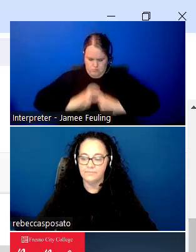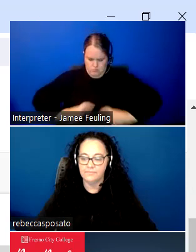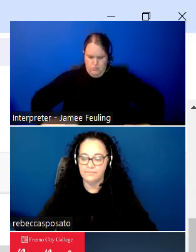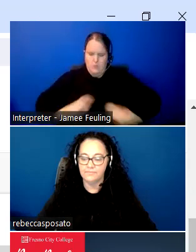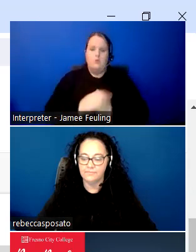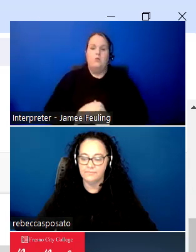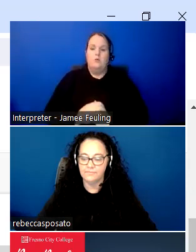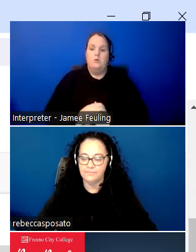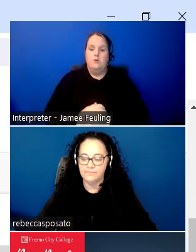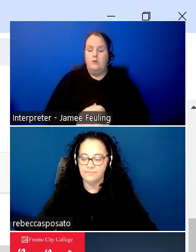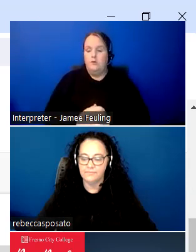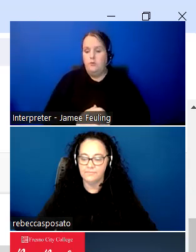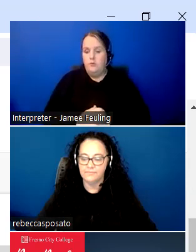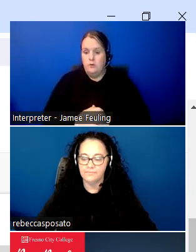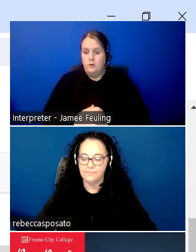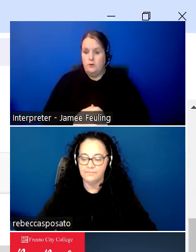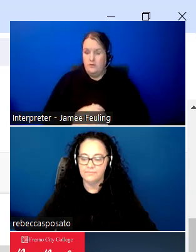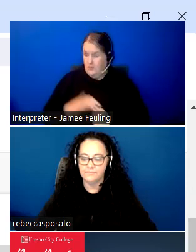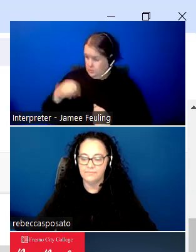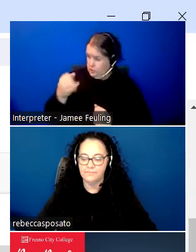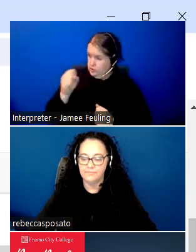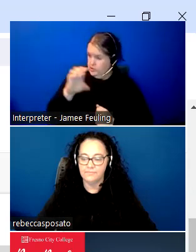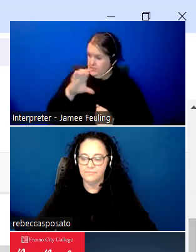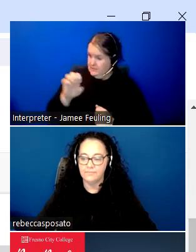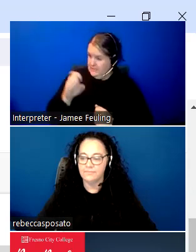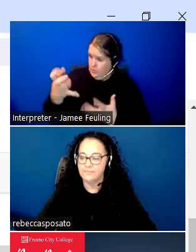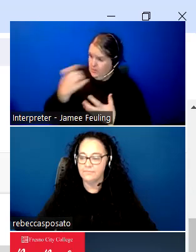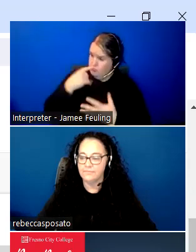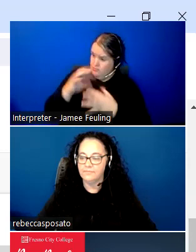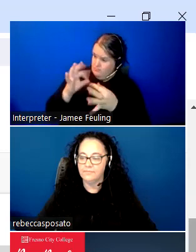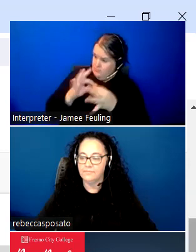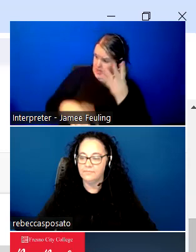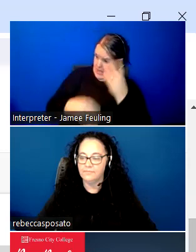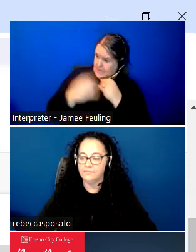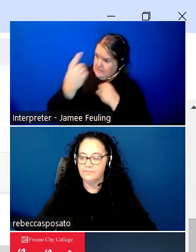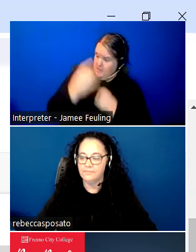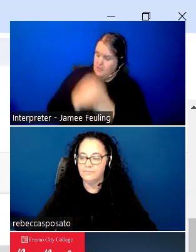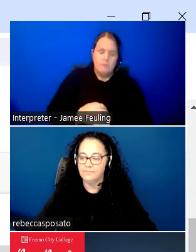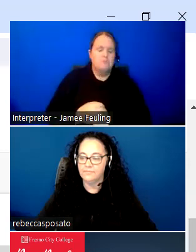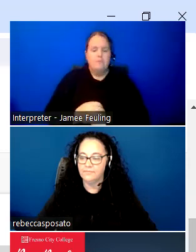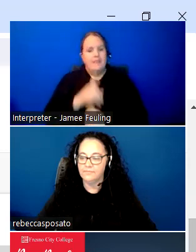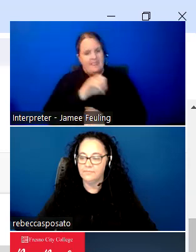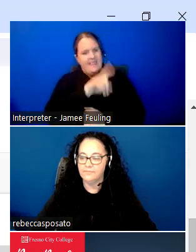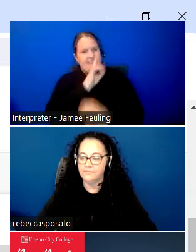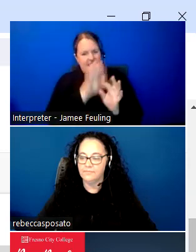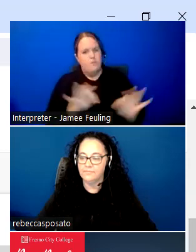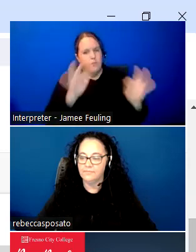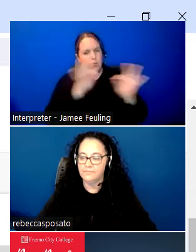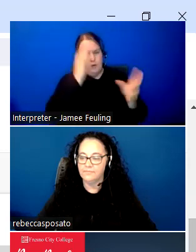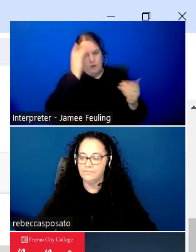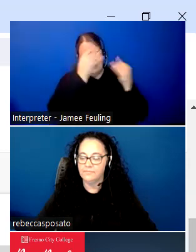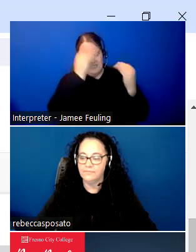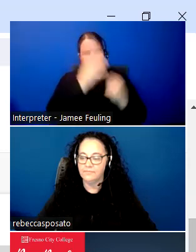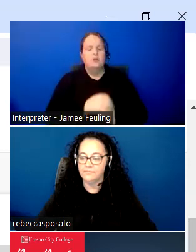you wanted to share about that with the students, Jesse. Right. That's an important thing to consider when